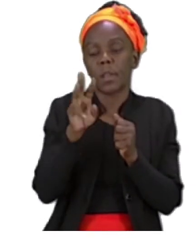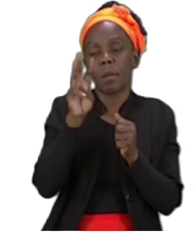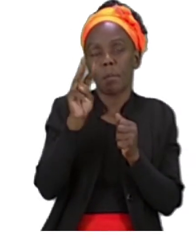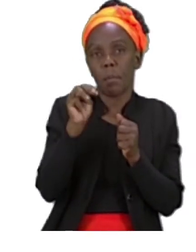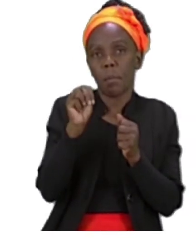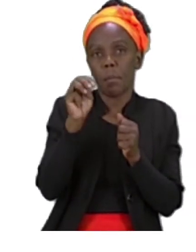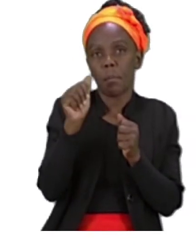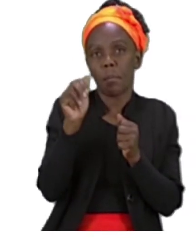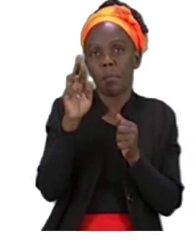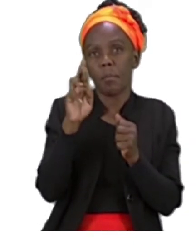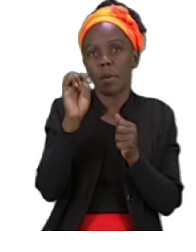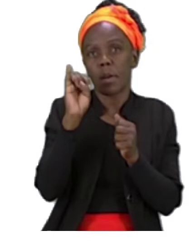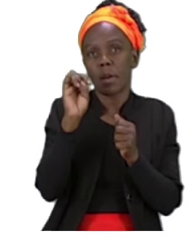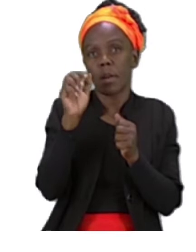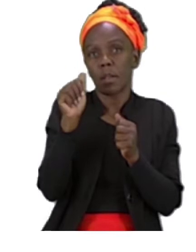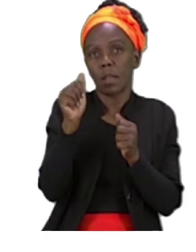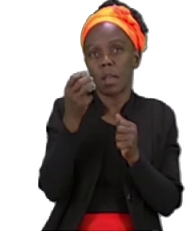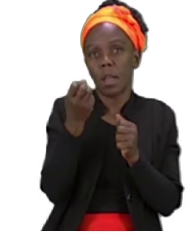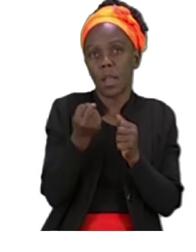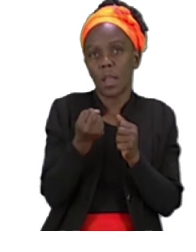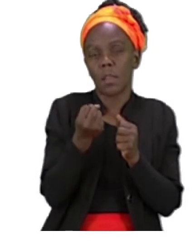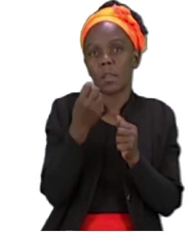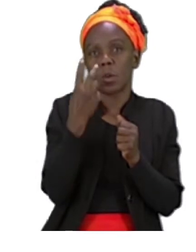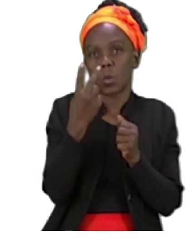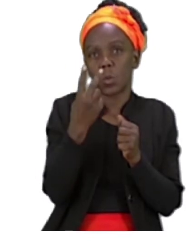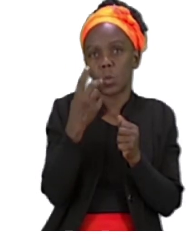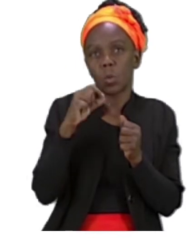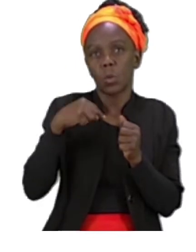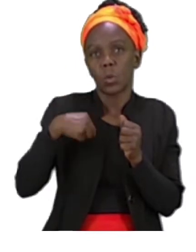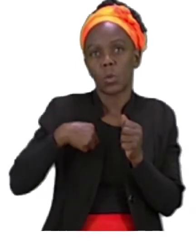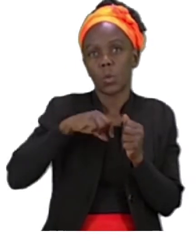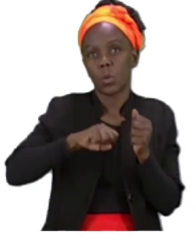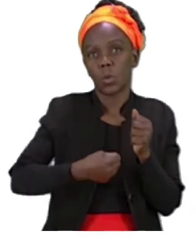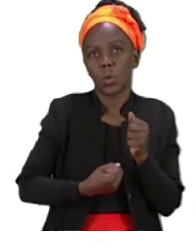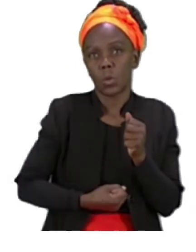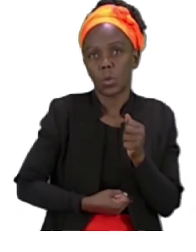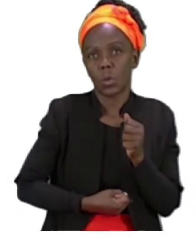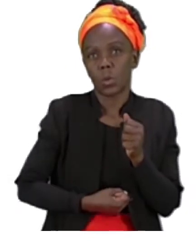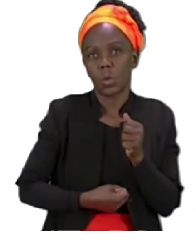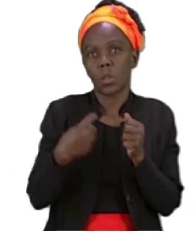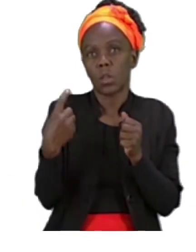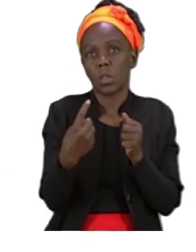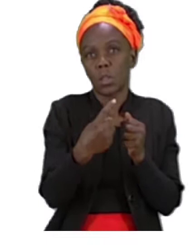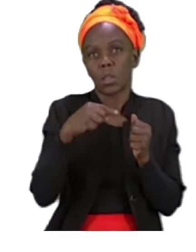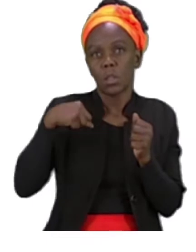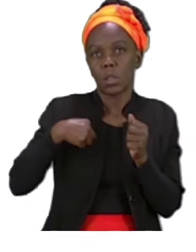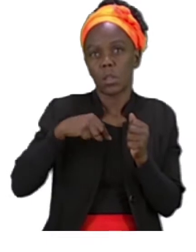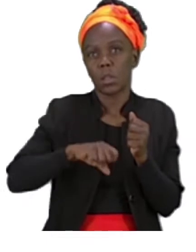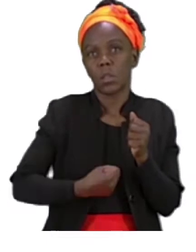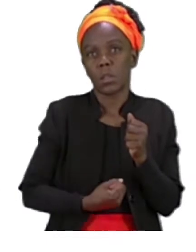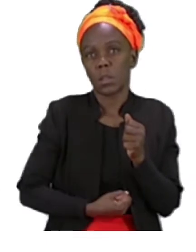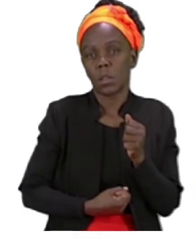Each son has 5 cars. How many cars do they